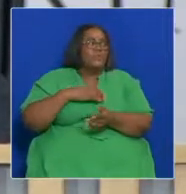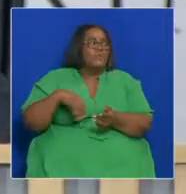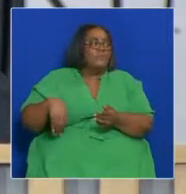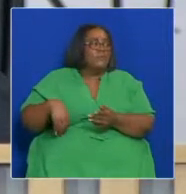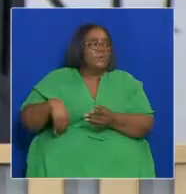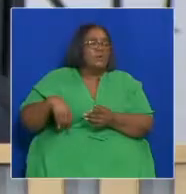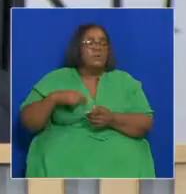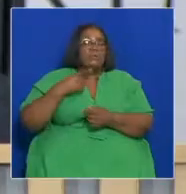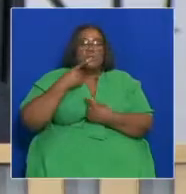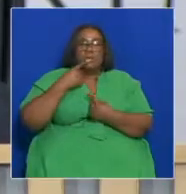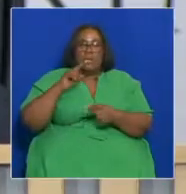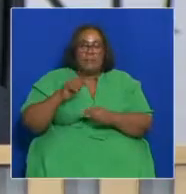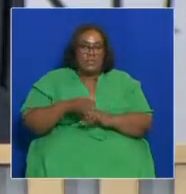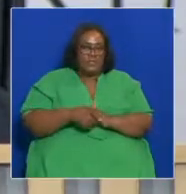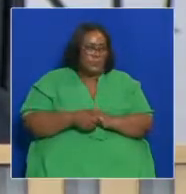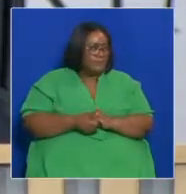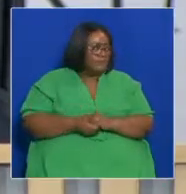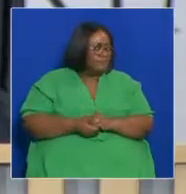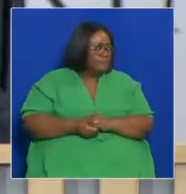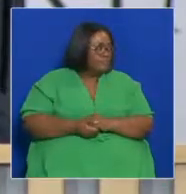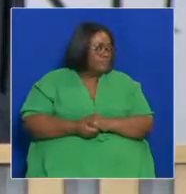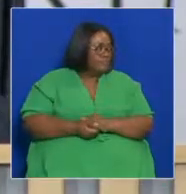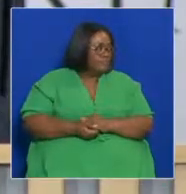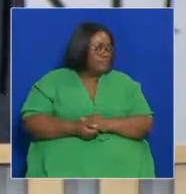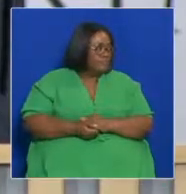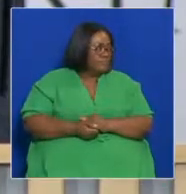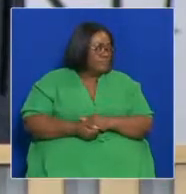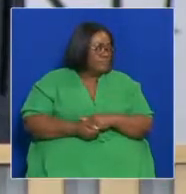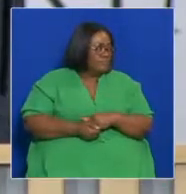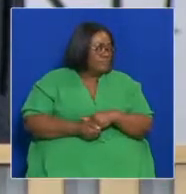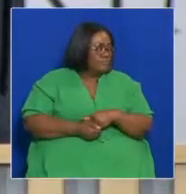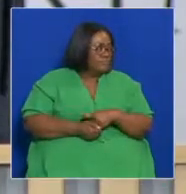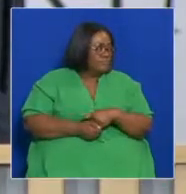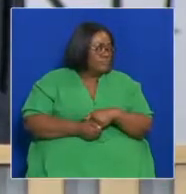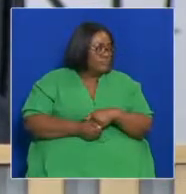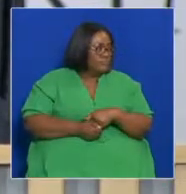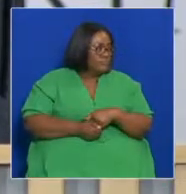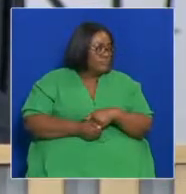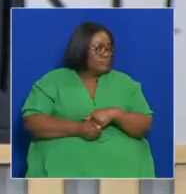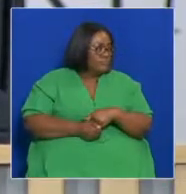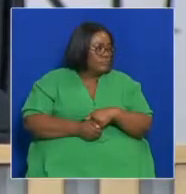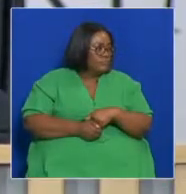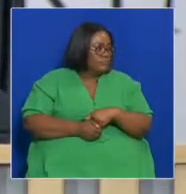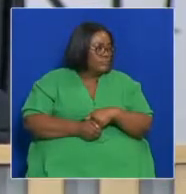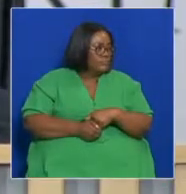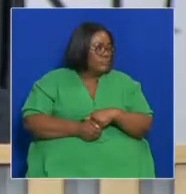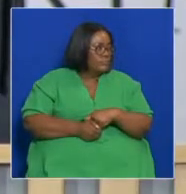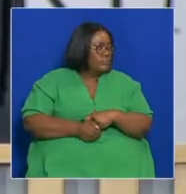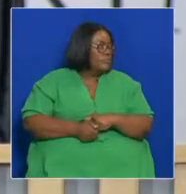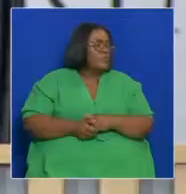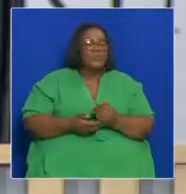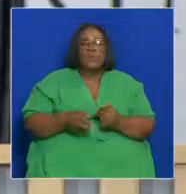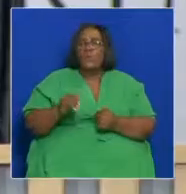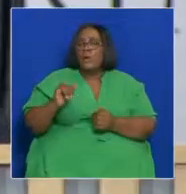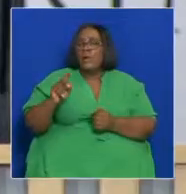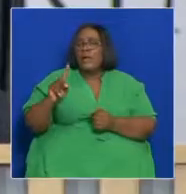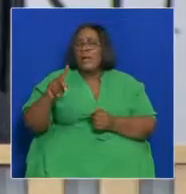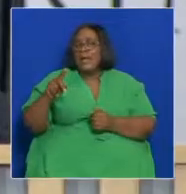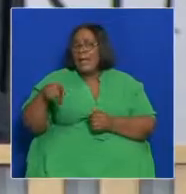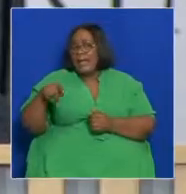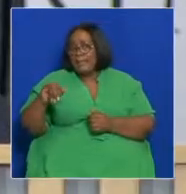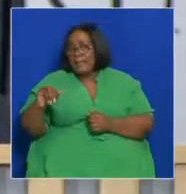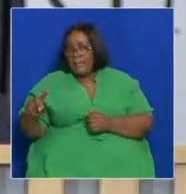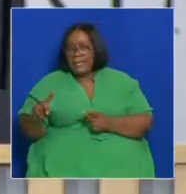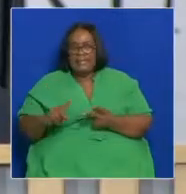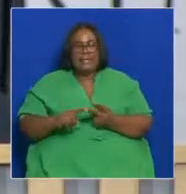and wrote to law enforcement agencies like IPID and DPCI and requested all